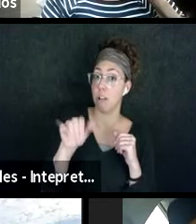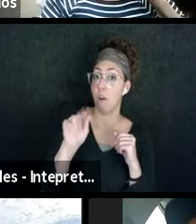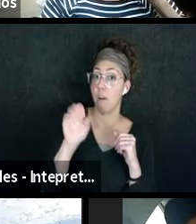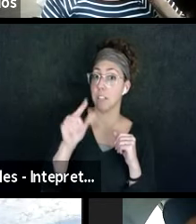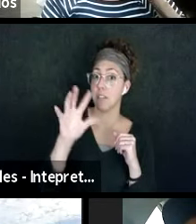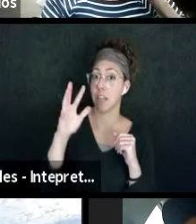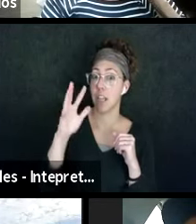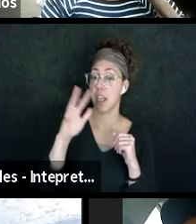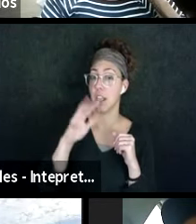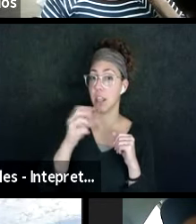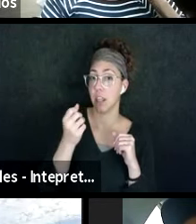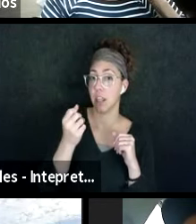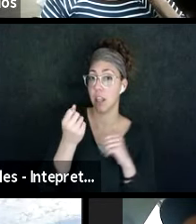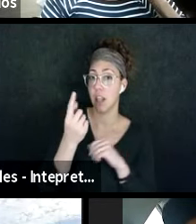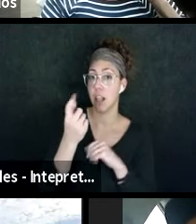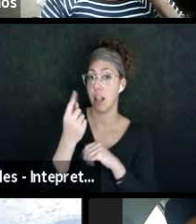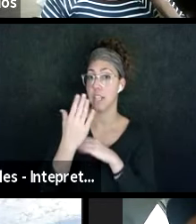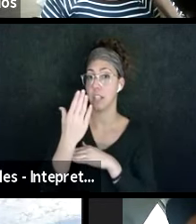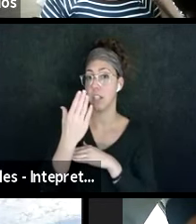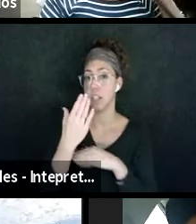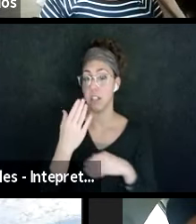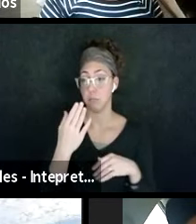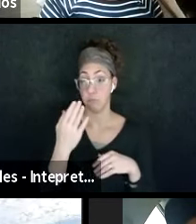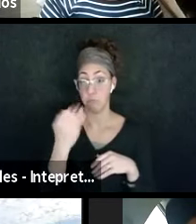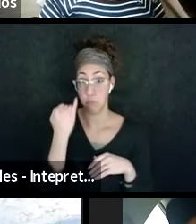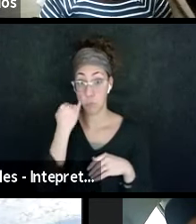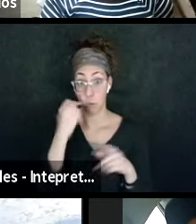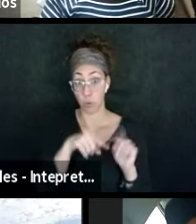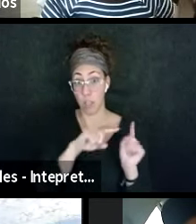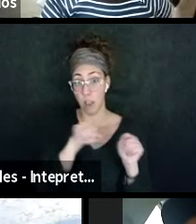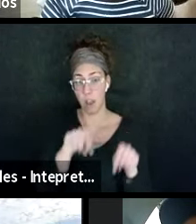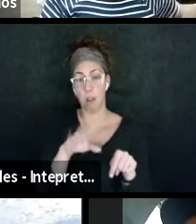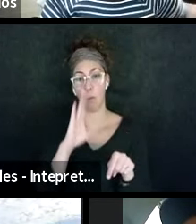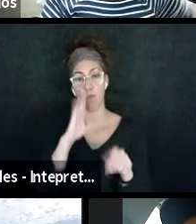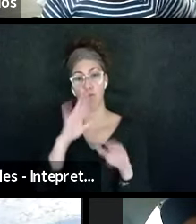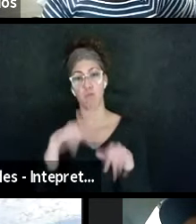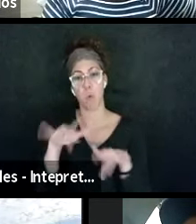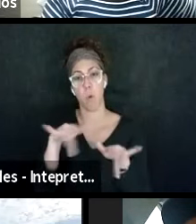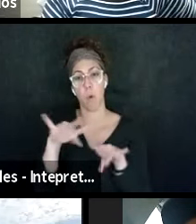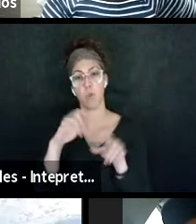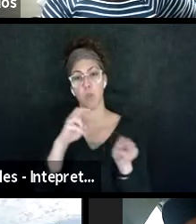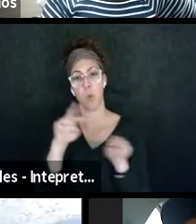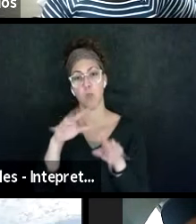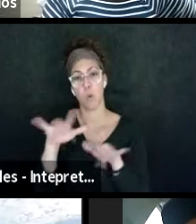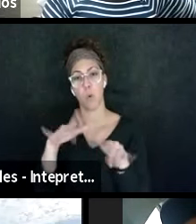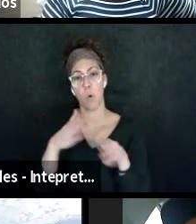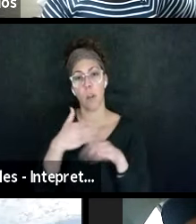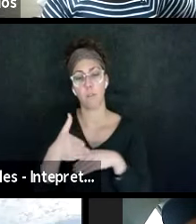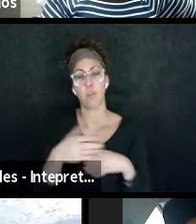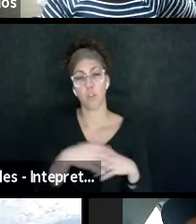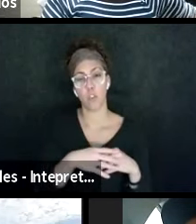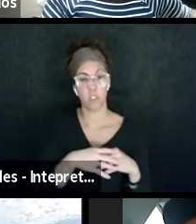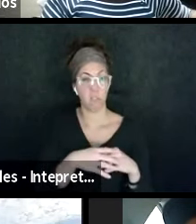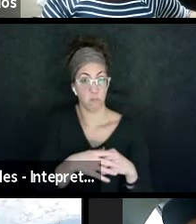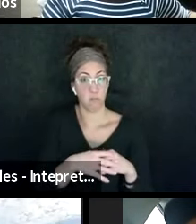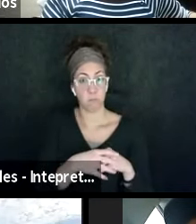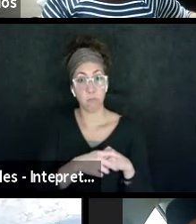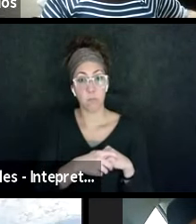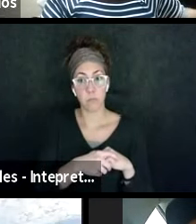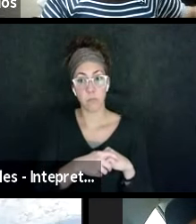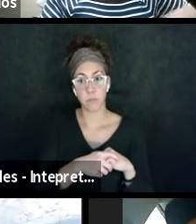component. And for those that can't make it, we'll have that recorded so you can watch a recording of the event after the fact if you have a